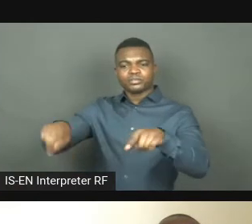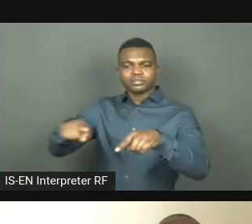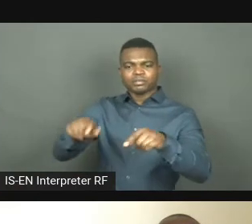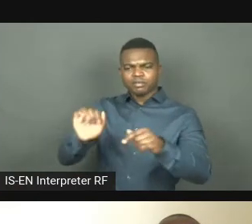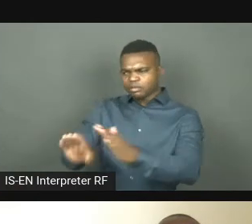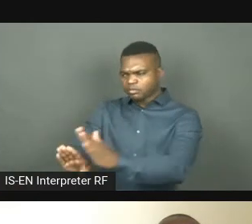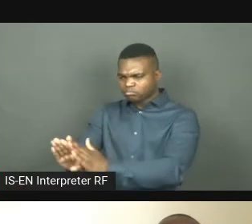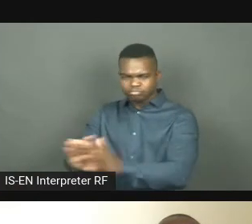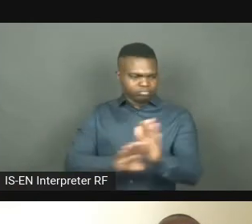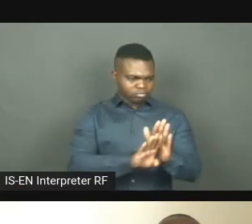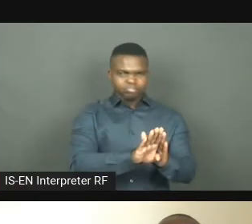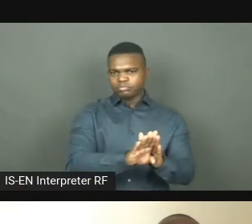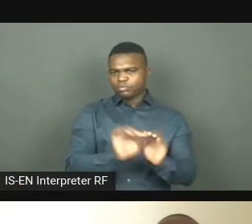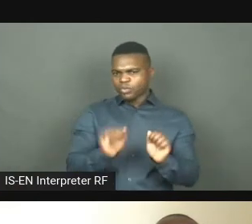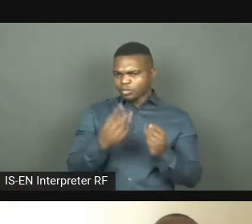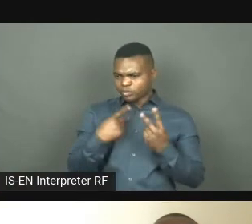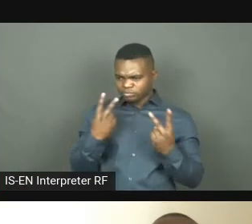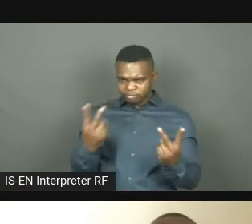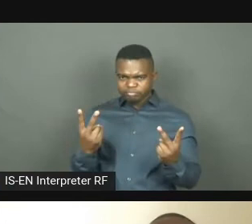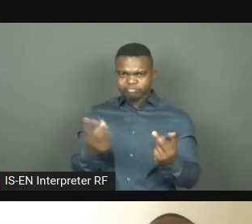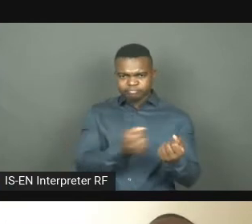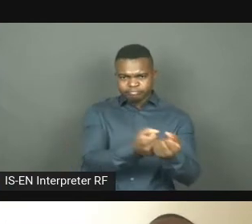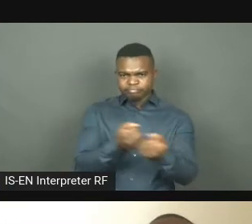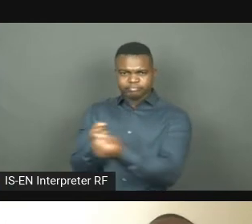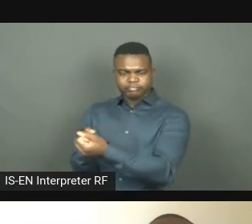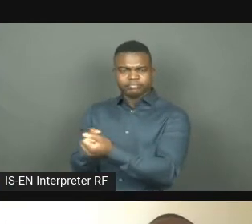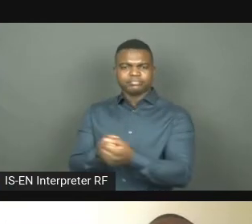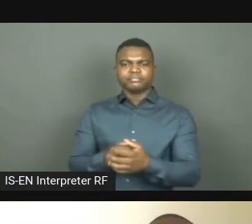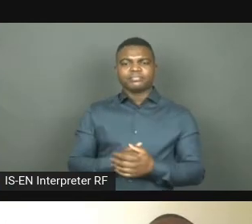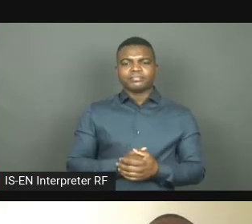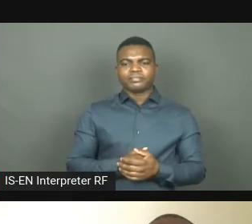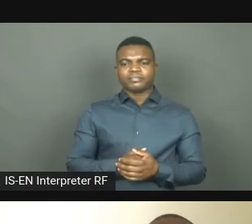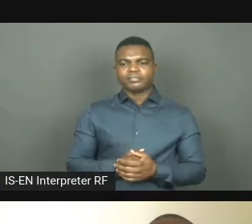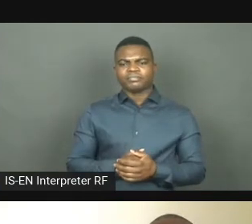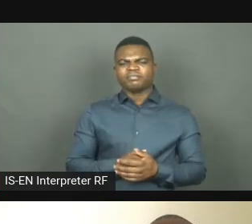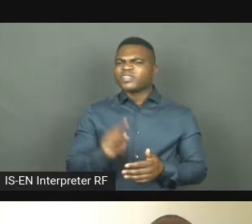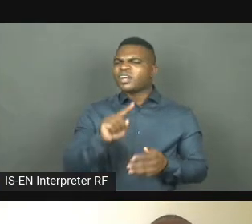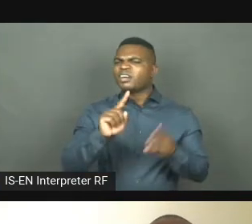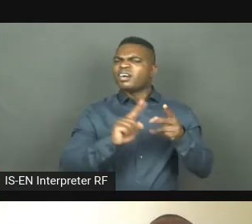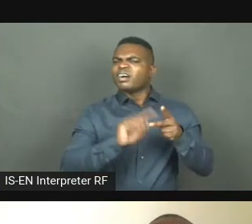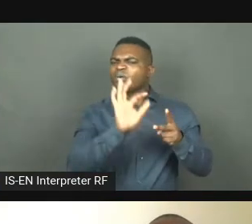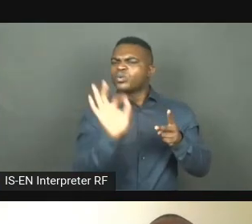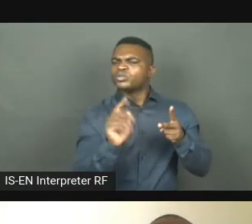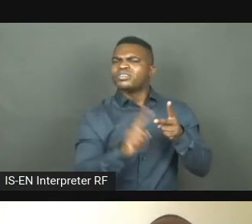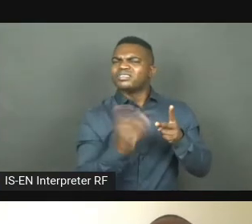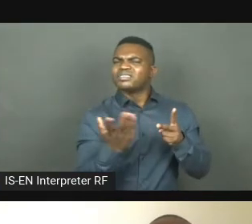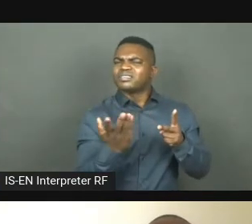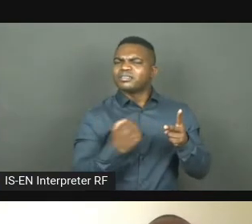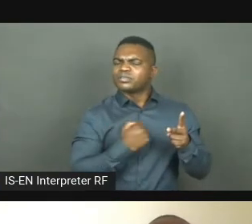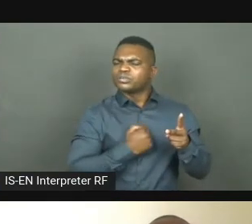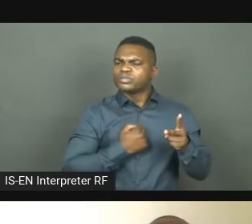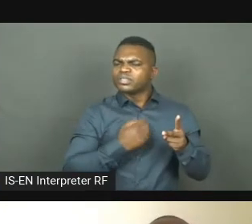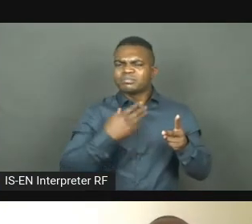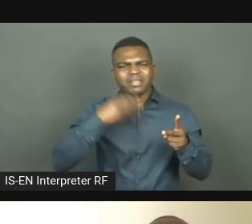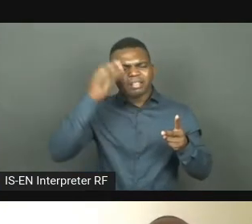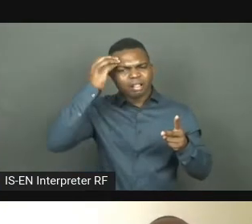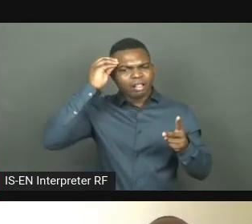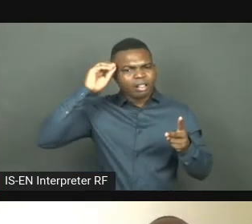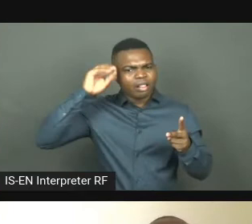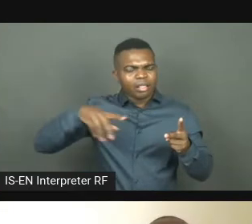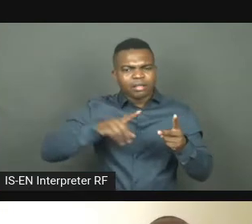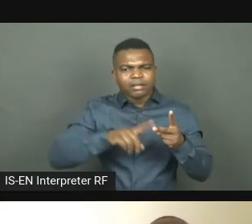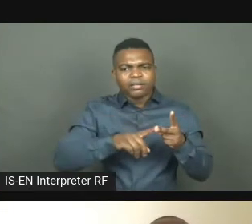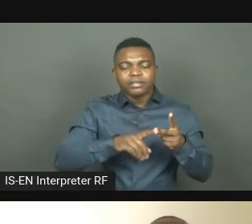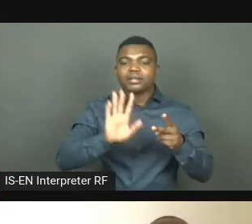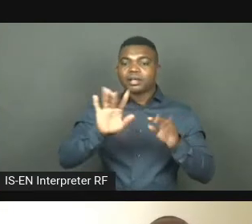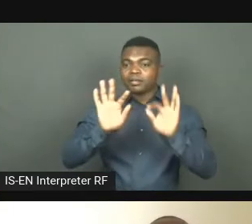of us, it is a blind spot that we are not inclusive. And for some people, maybe it is a choice. I don't know